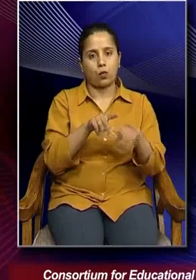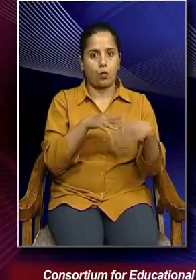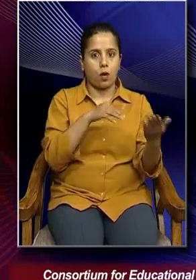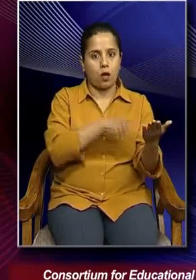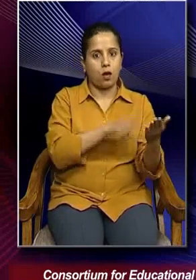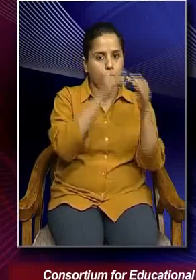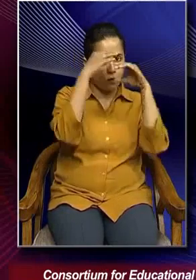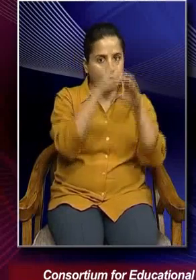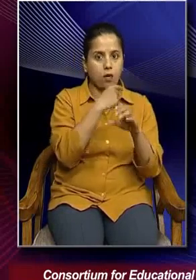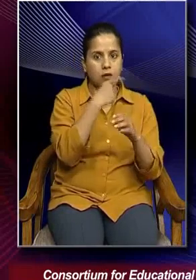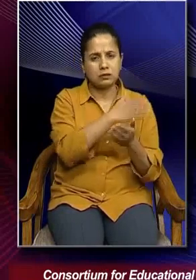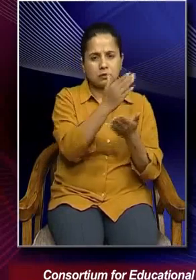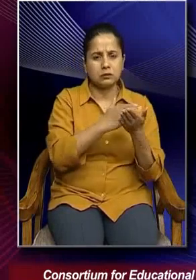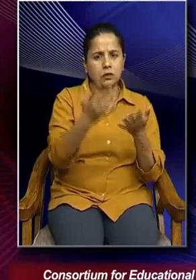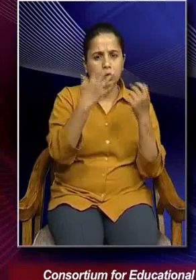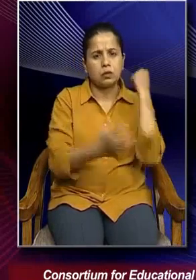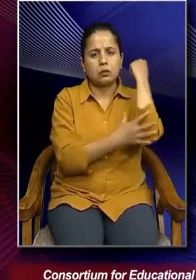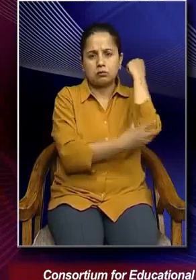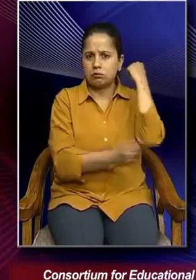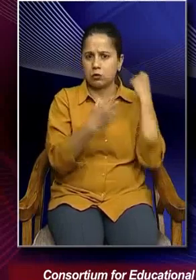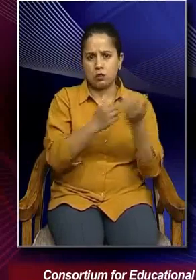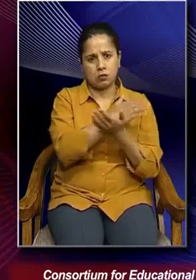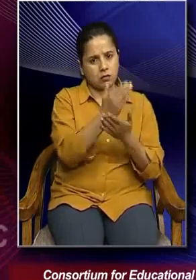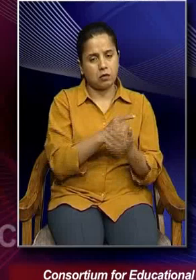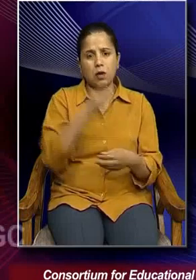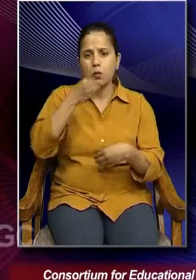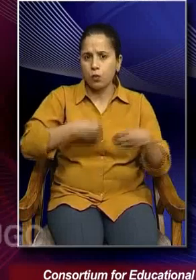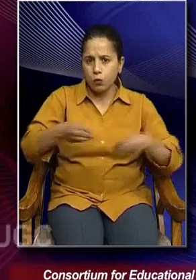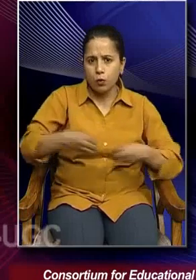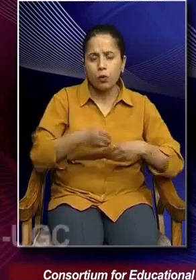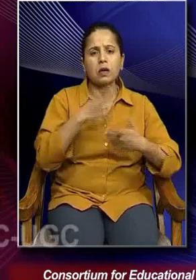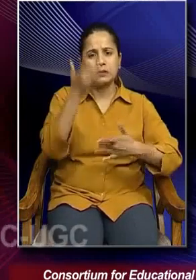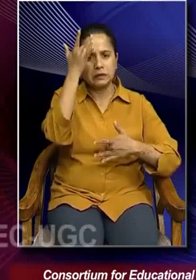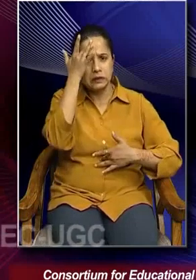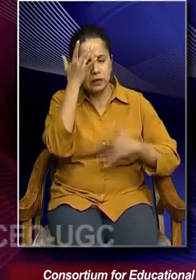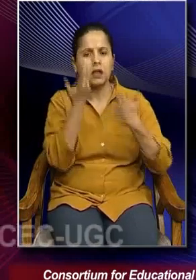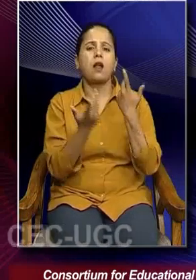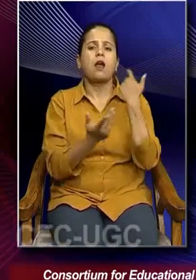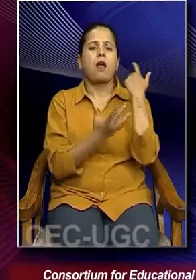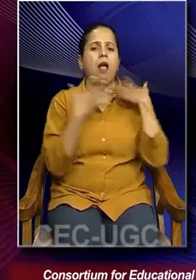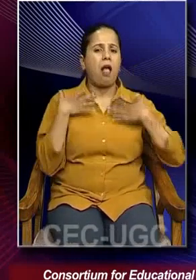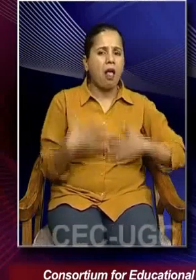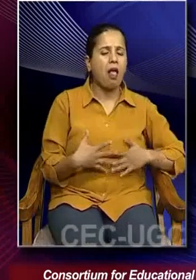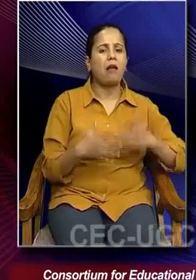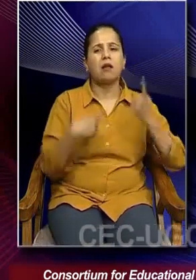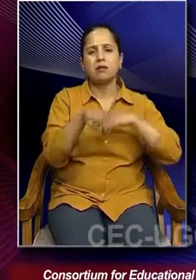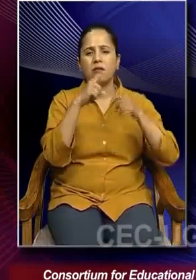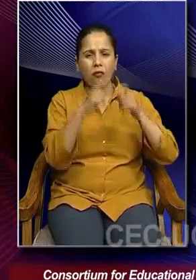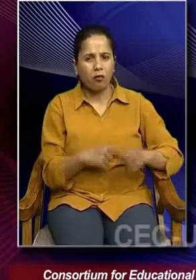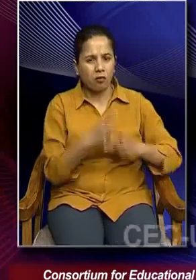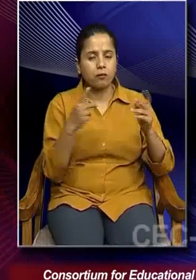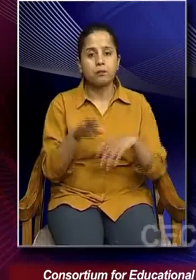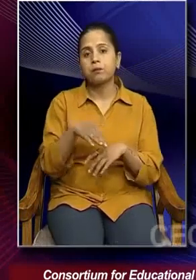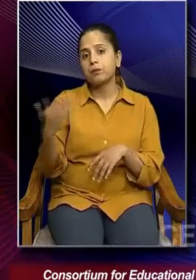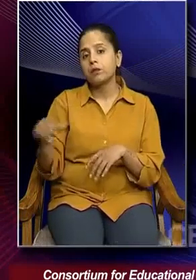is to eradicate the burden of poverty, hunger, disease, poor health. On the other hand, these